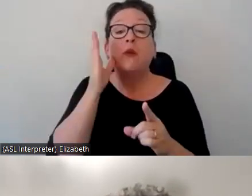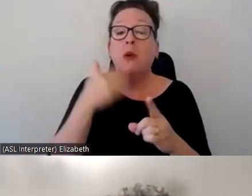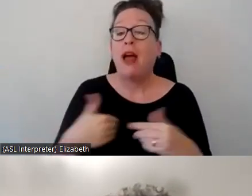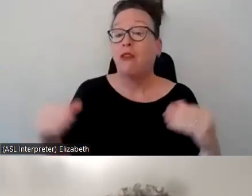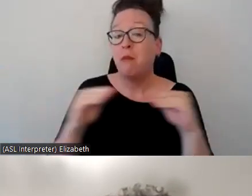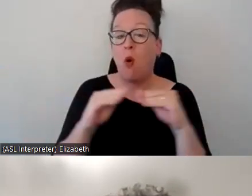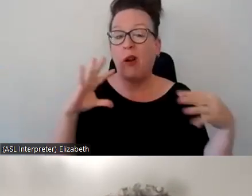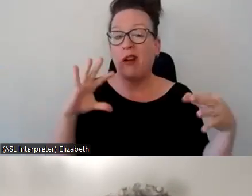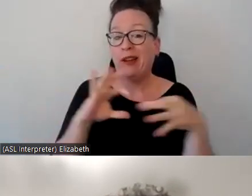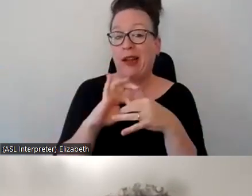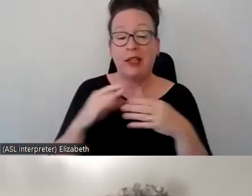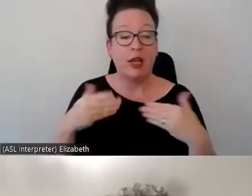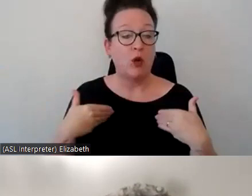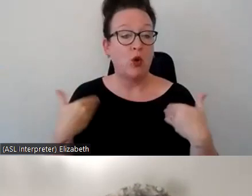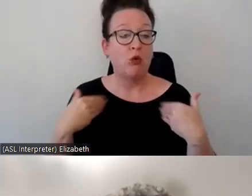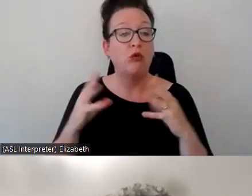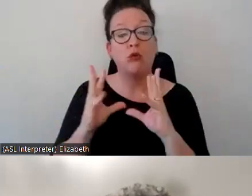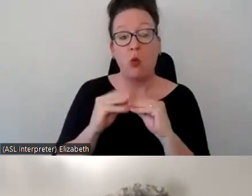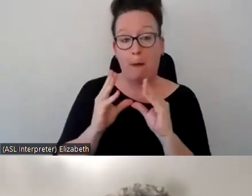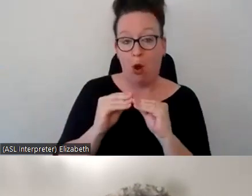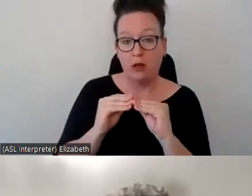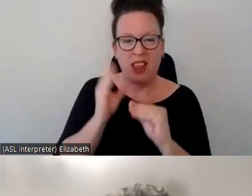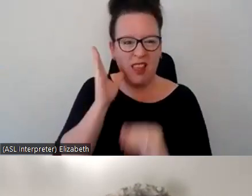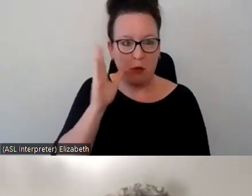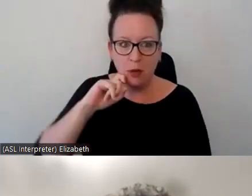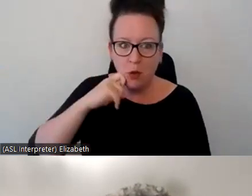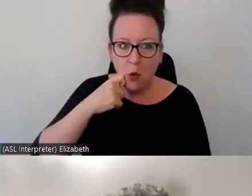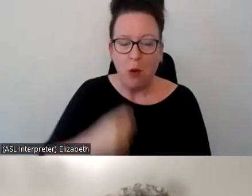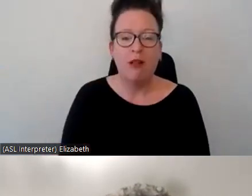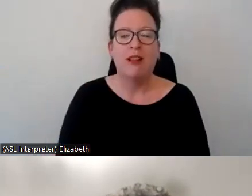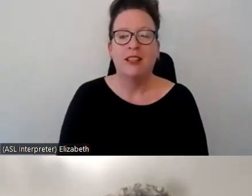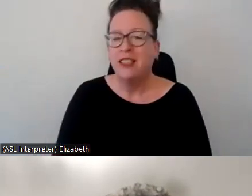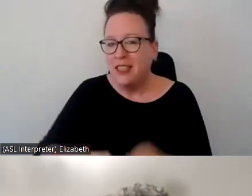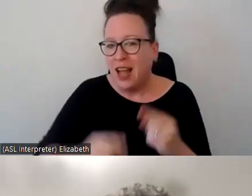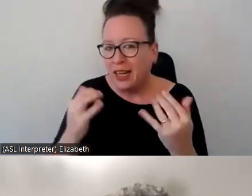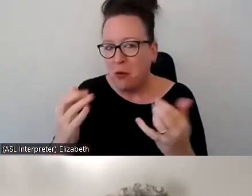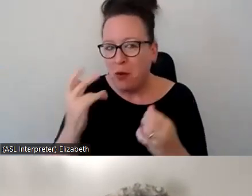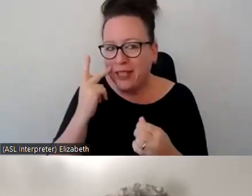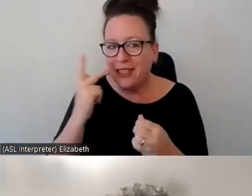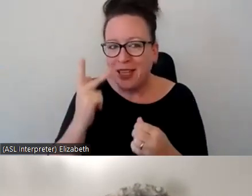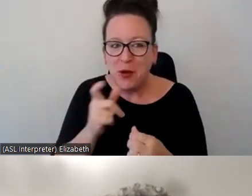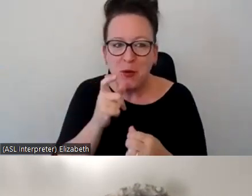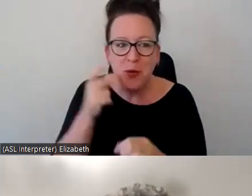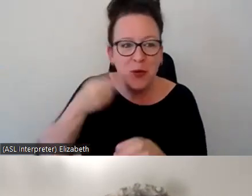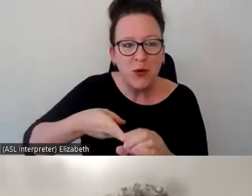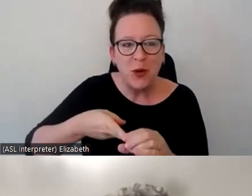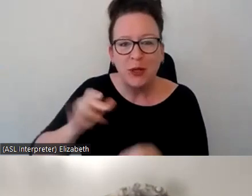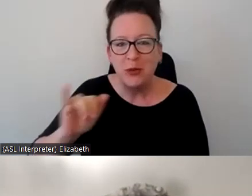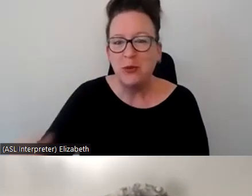Youth webinars, which are gonna be super cool. And I can't wait to see who we get to